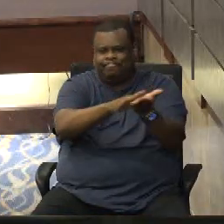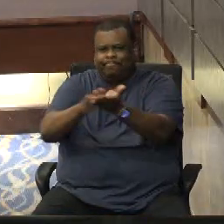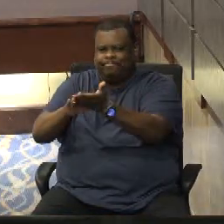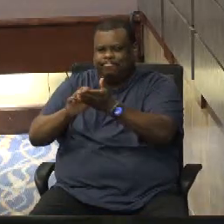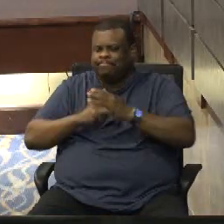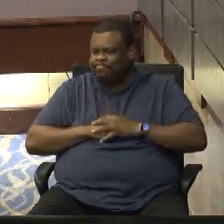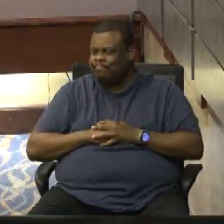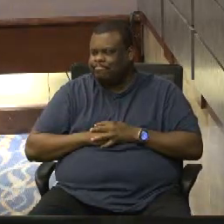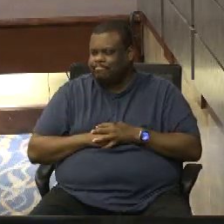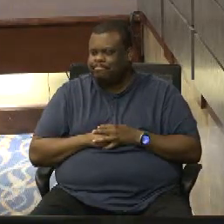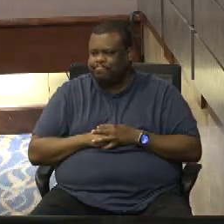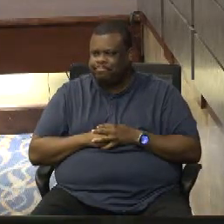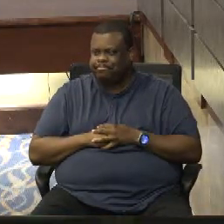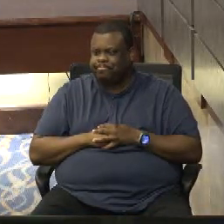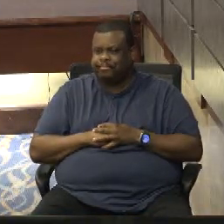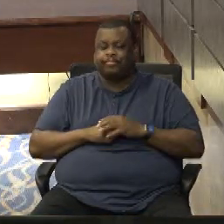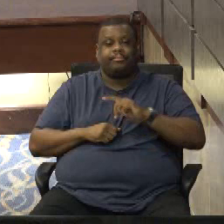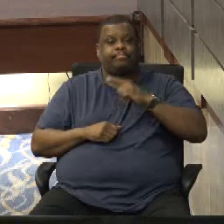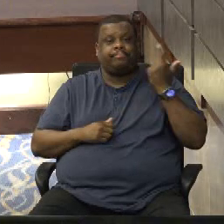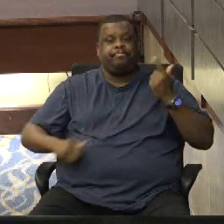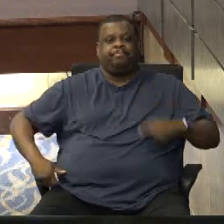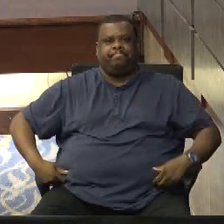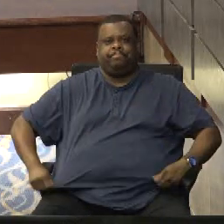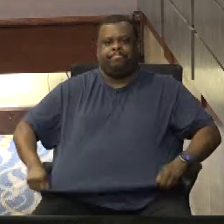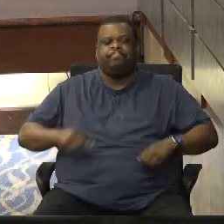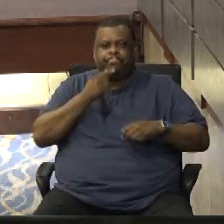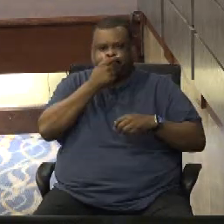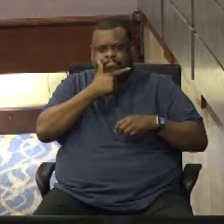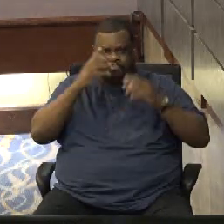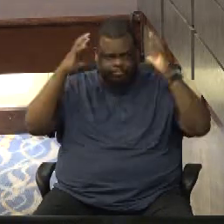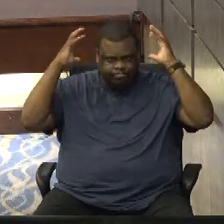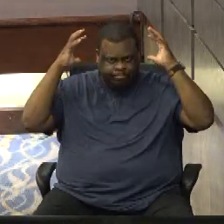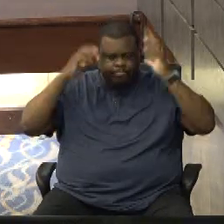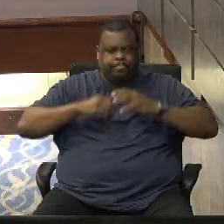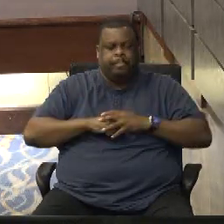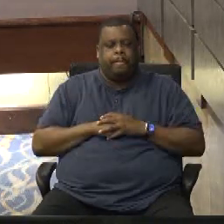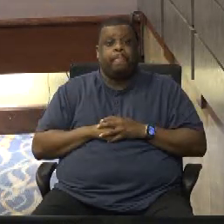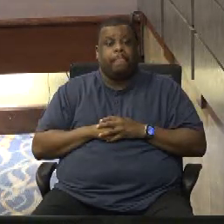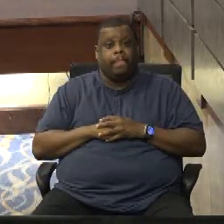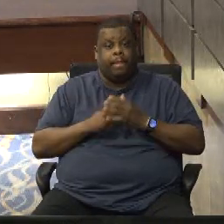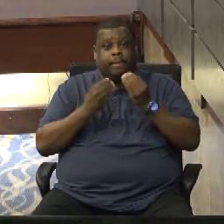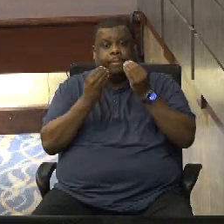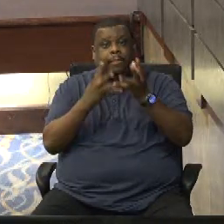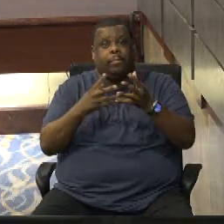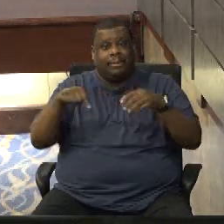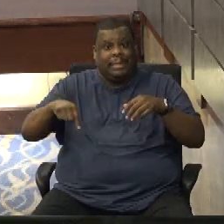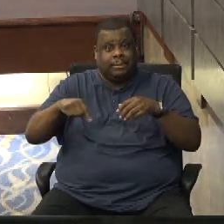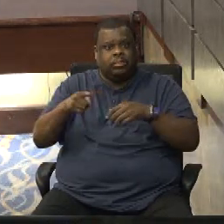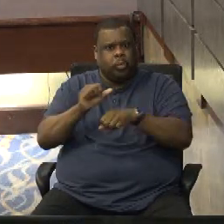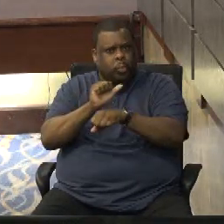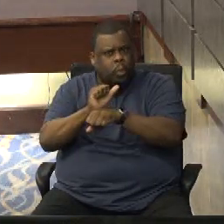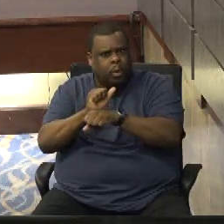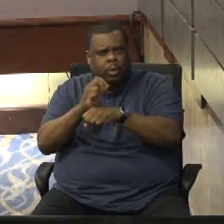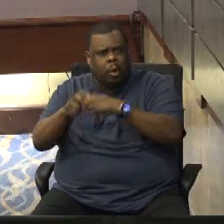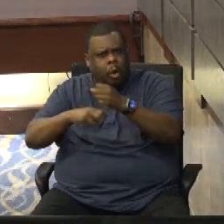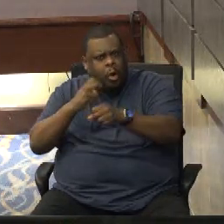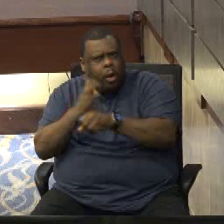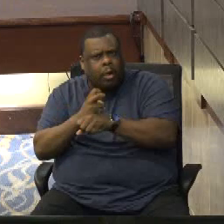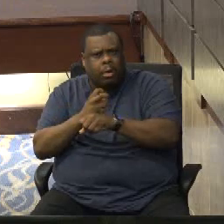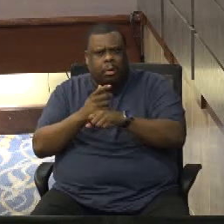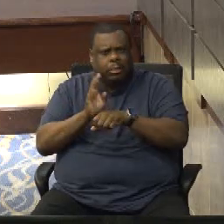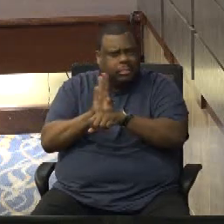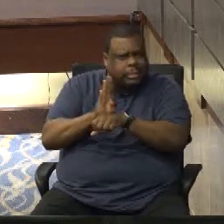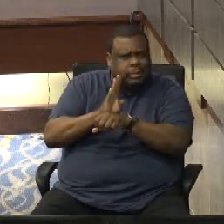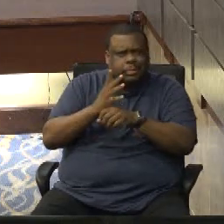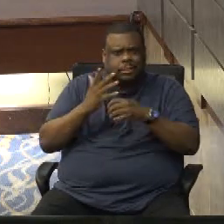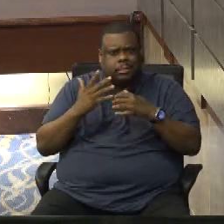I'll jump in and say that I really appreciate the hard work that goes into the business that you all are in consulting in